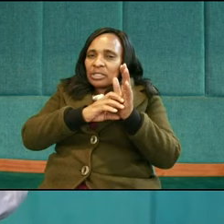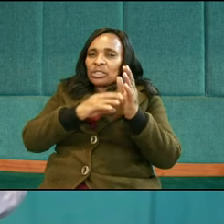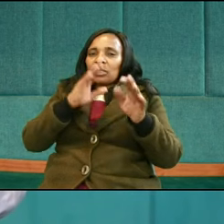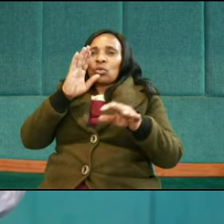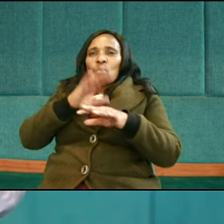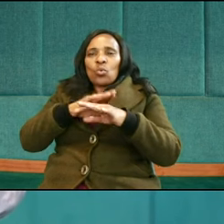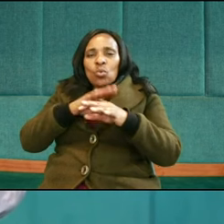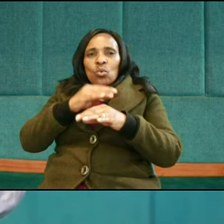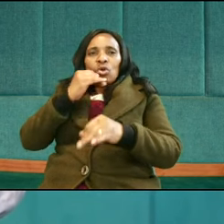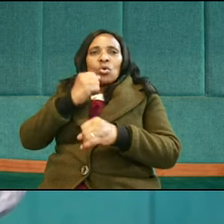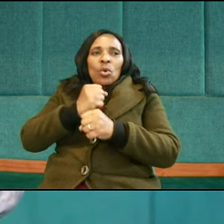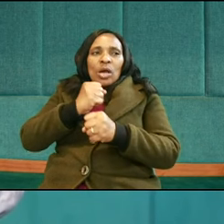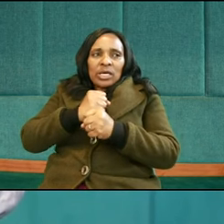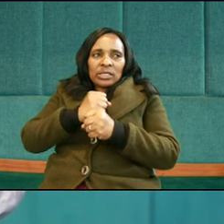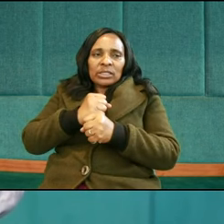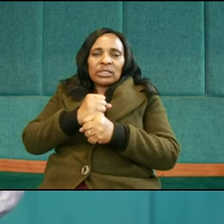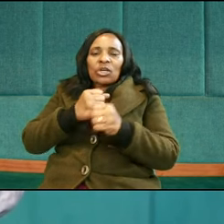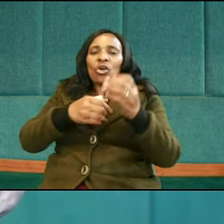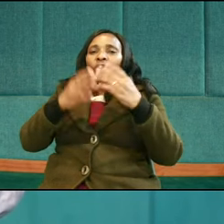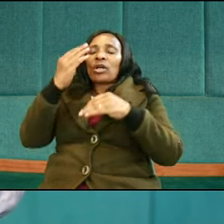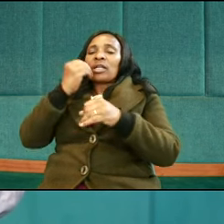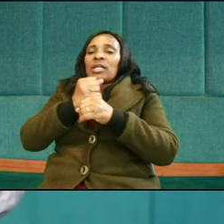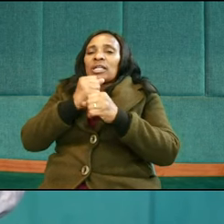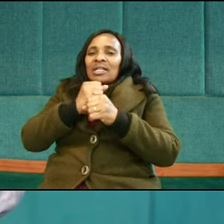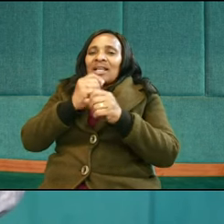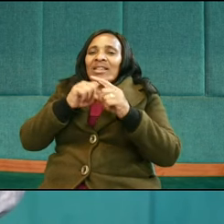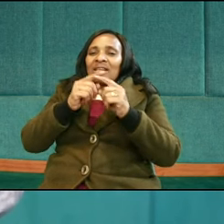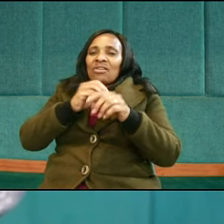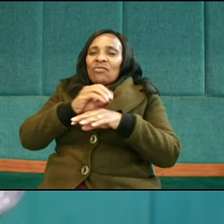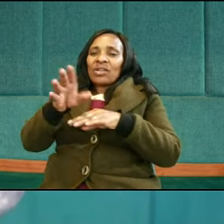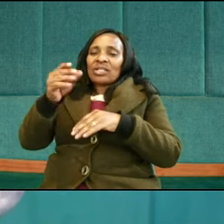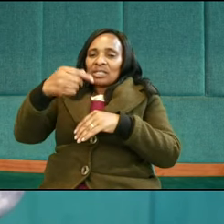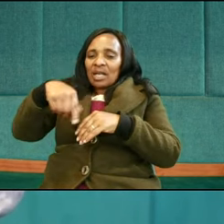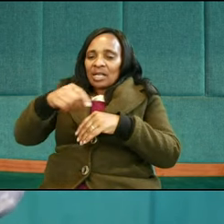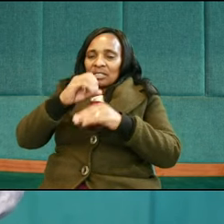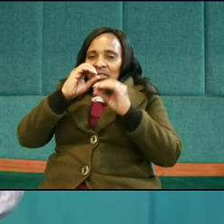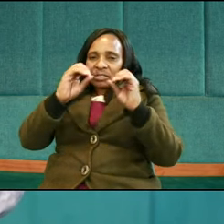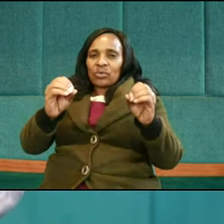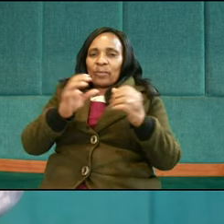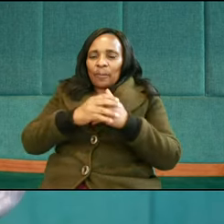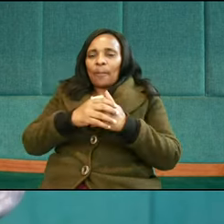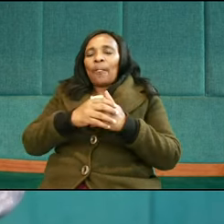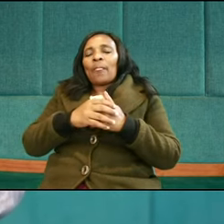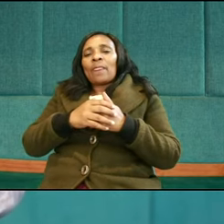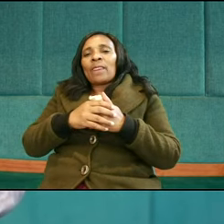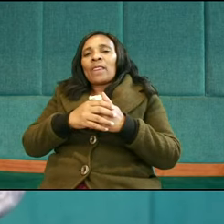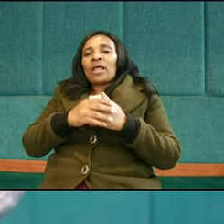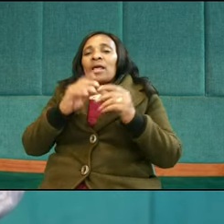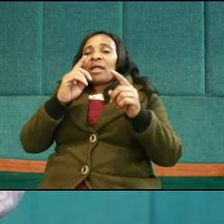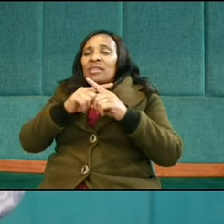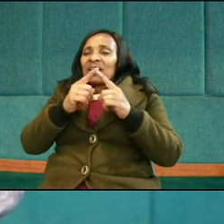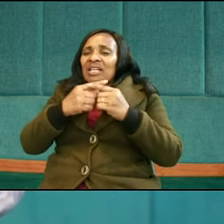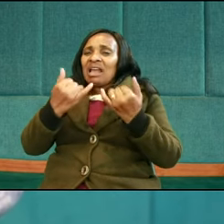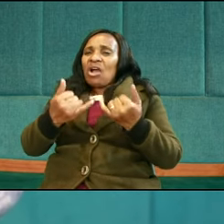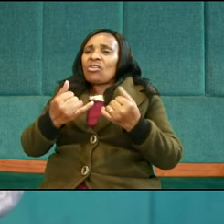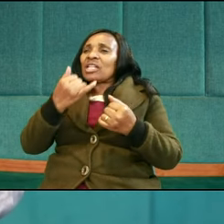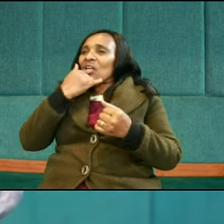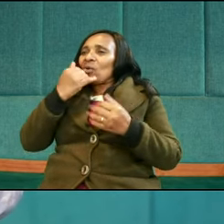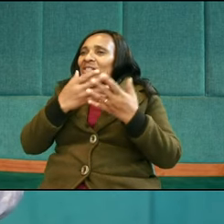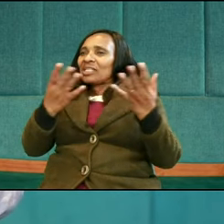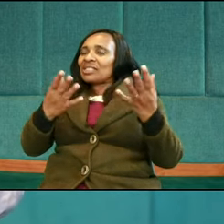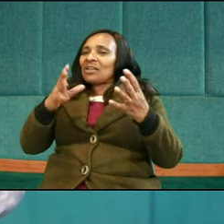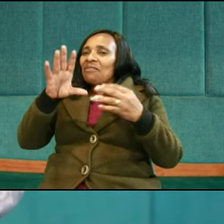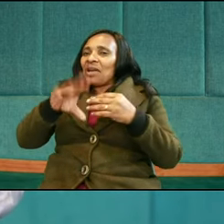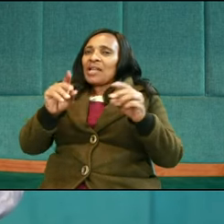works God did, so they don't influence us. So the evil find place